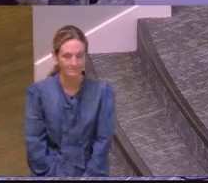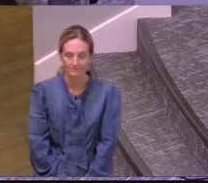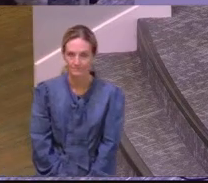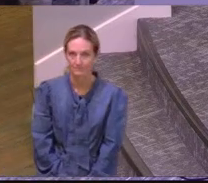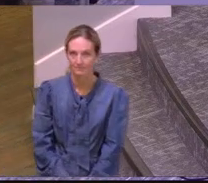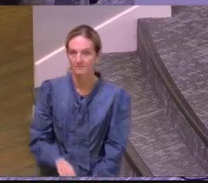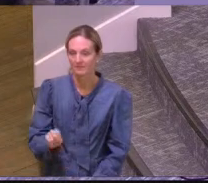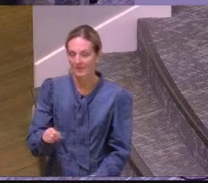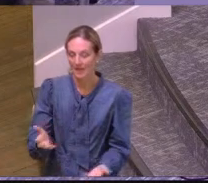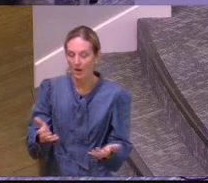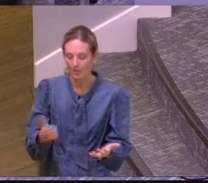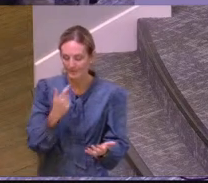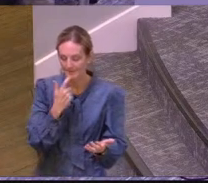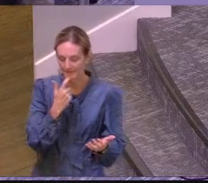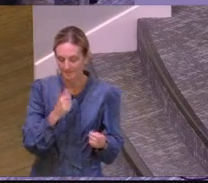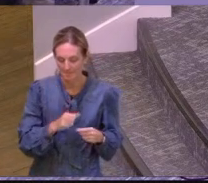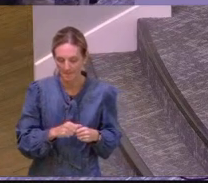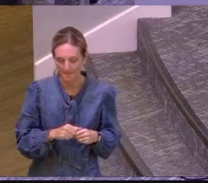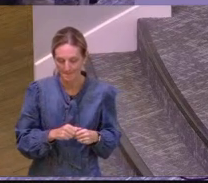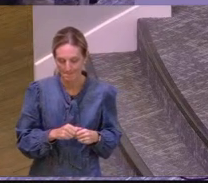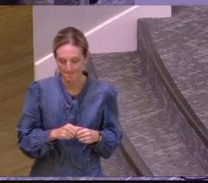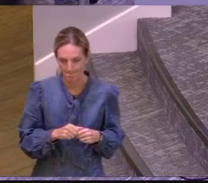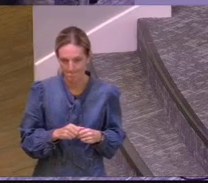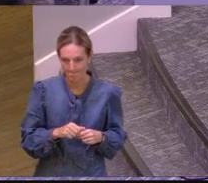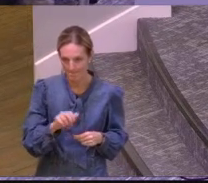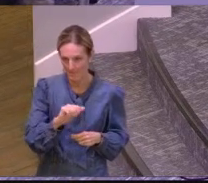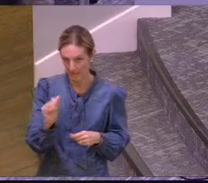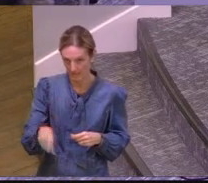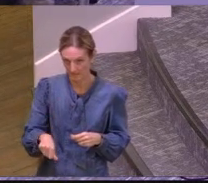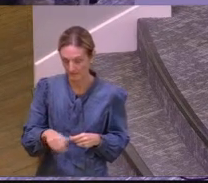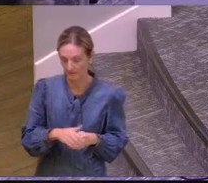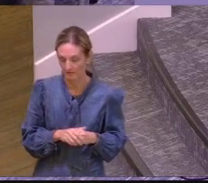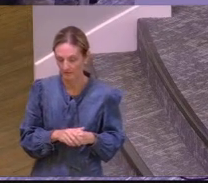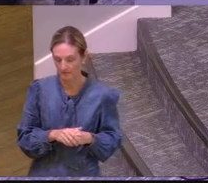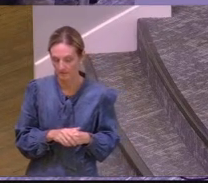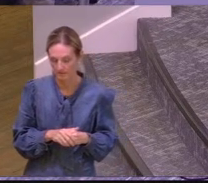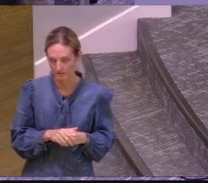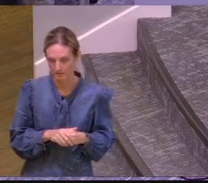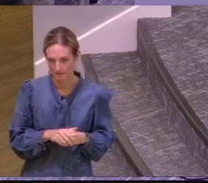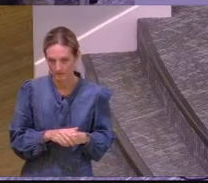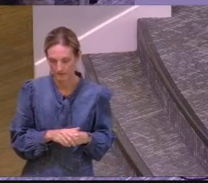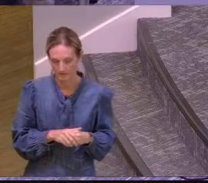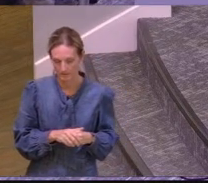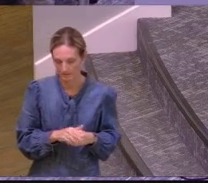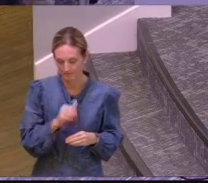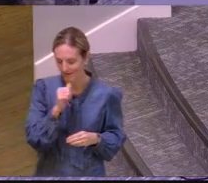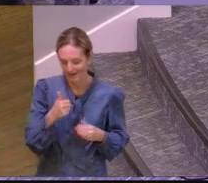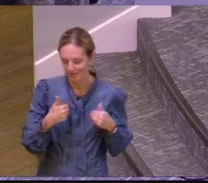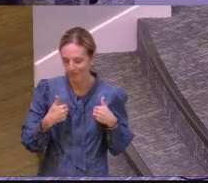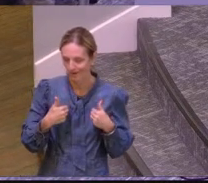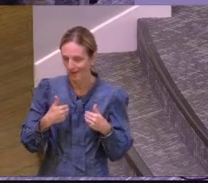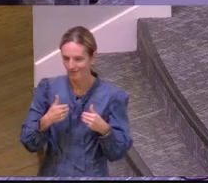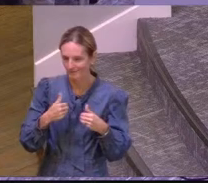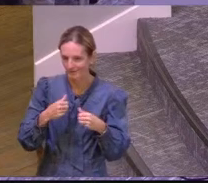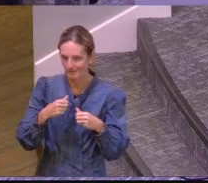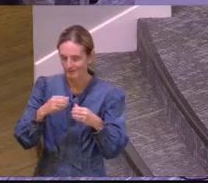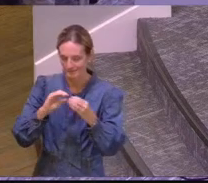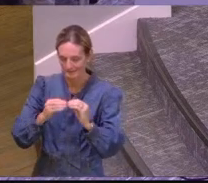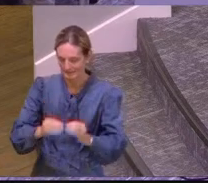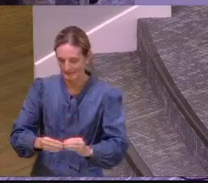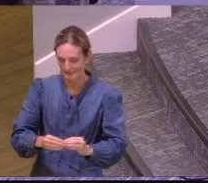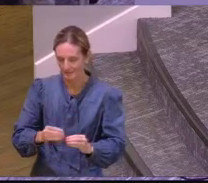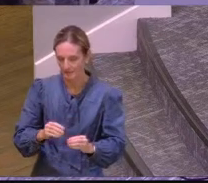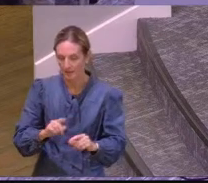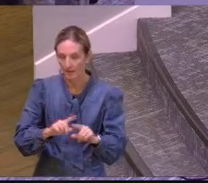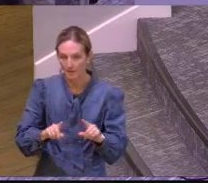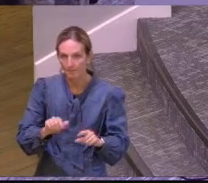Yeah, I do want to say that in Augusta, which I don't have the statistics to know how it worked, but Augusta